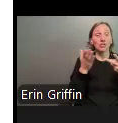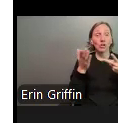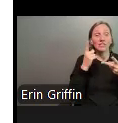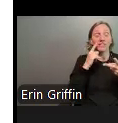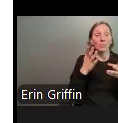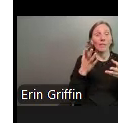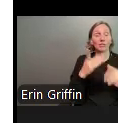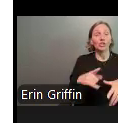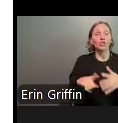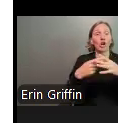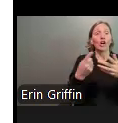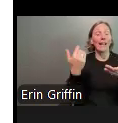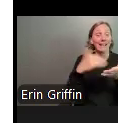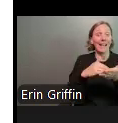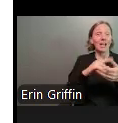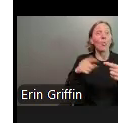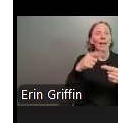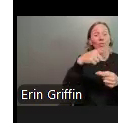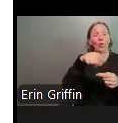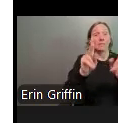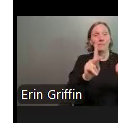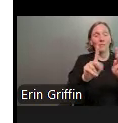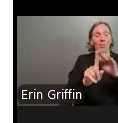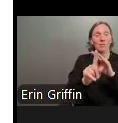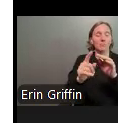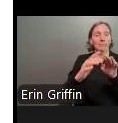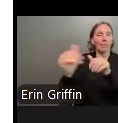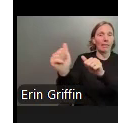release. Next slide.